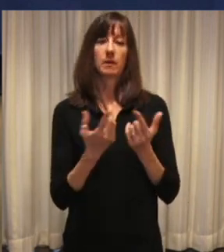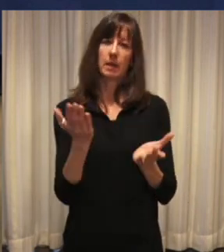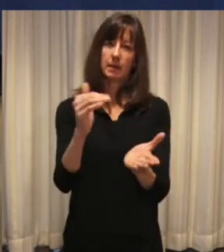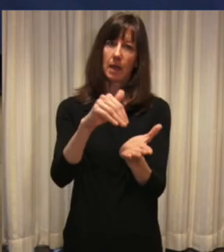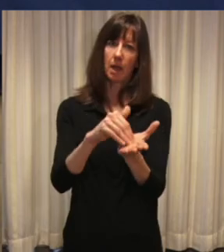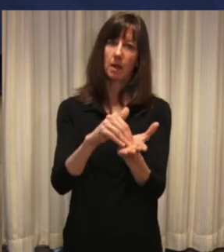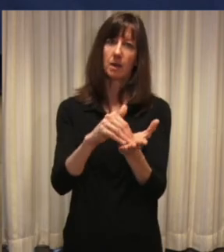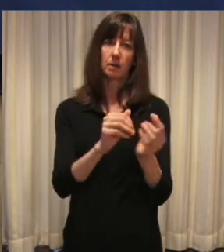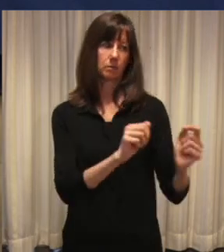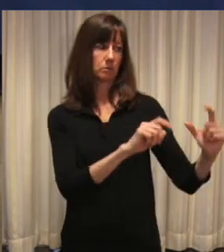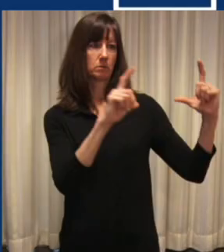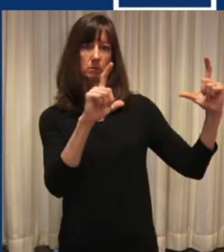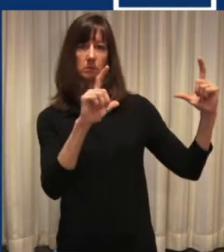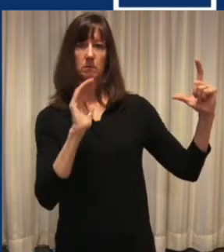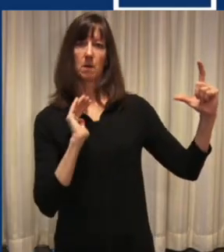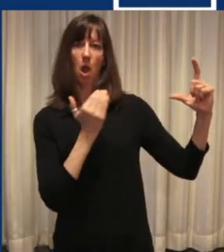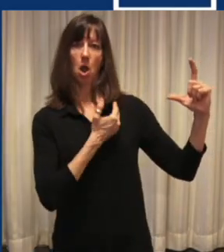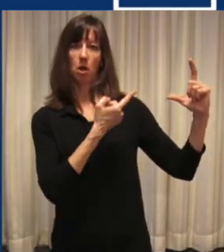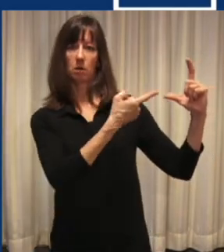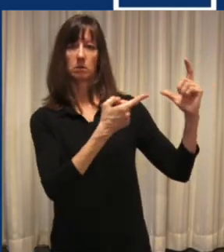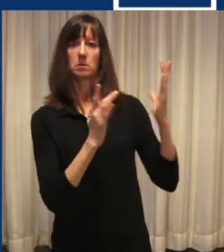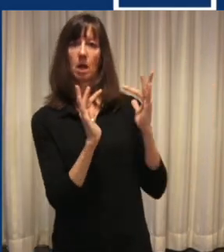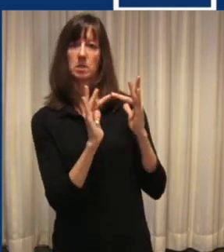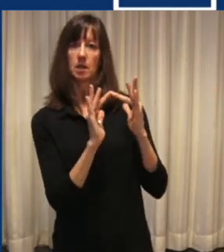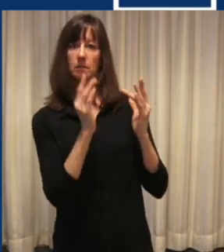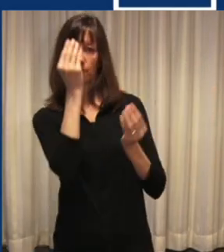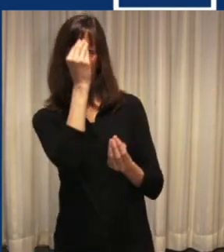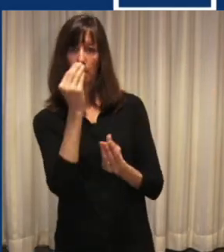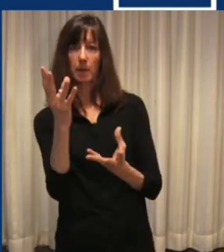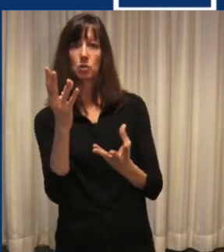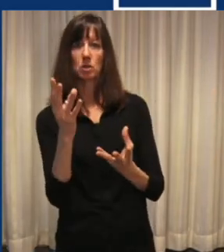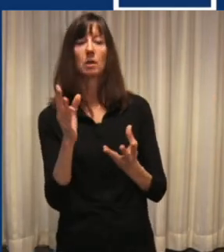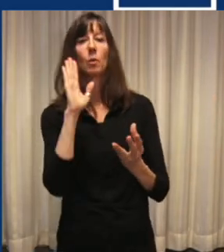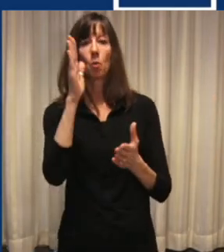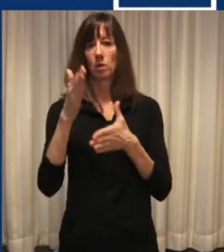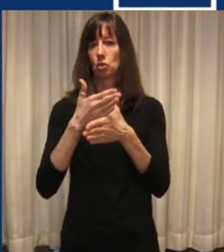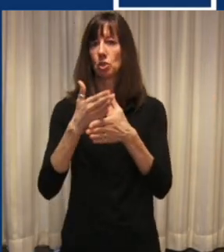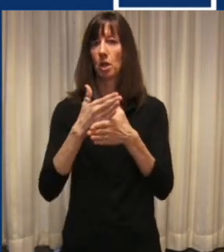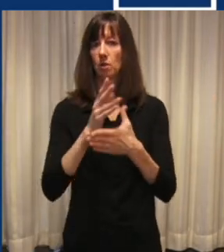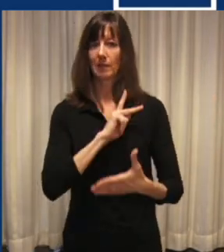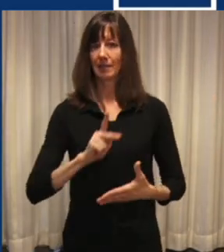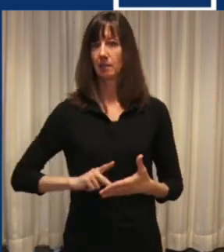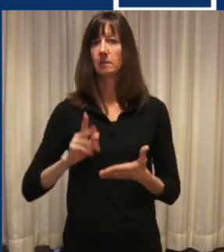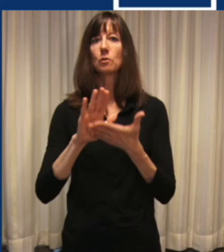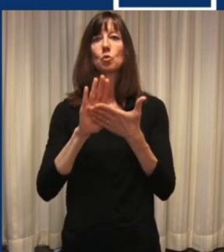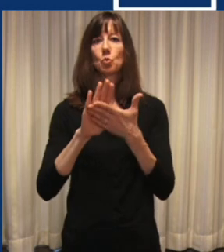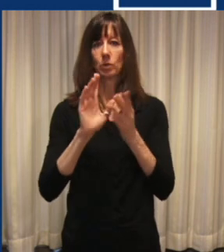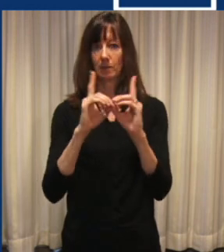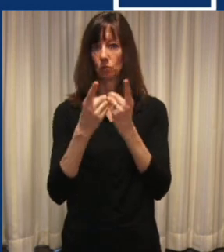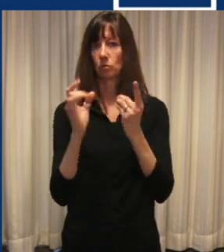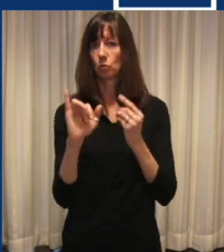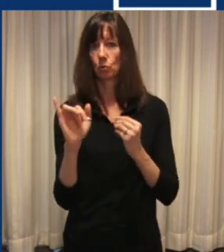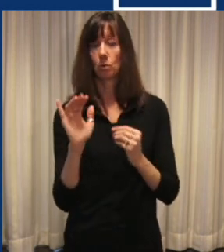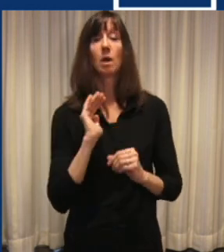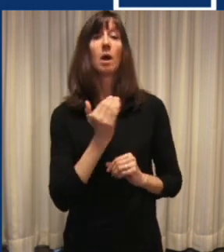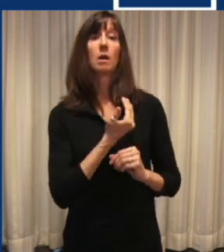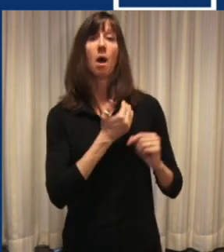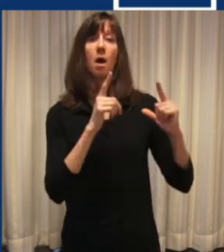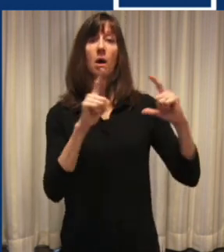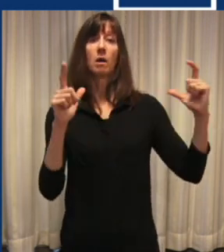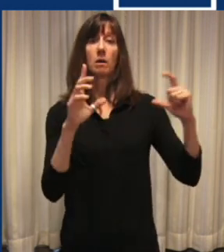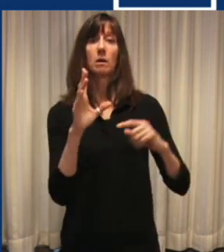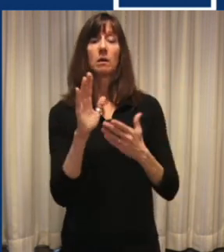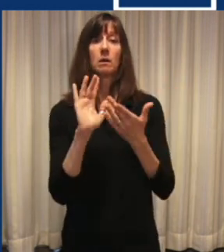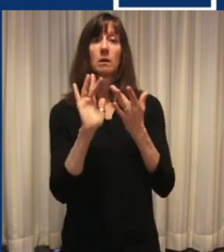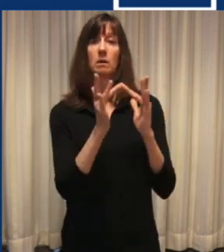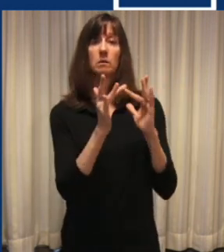If you can throw up on the screen, our contact. We'll share the Kingston School District info. We also have on our website information from